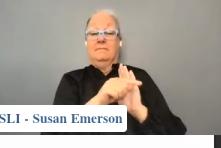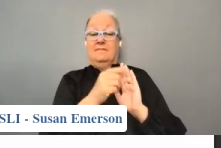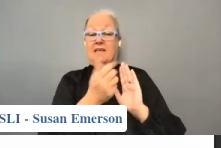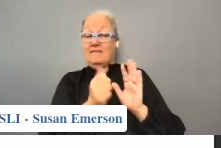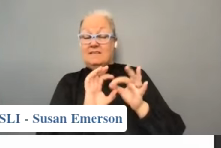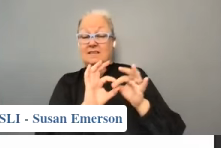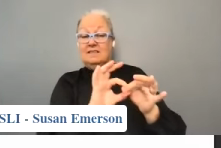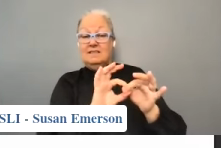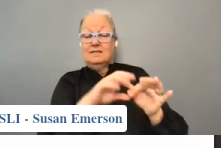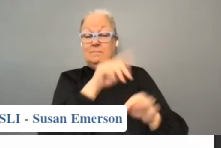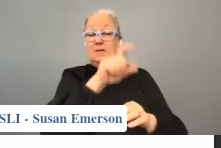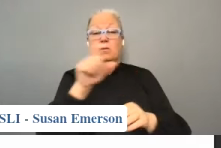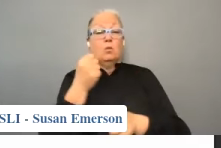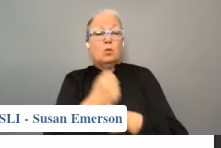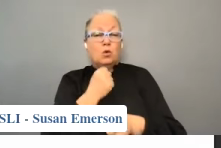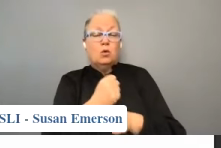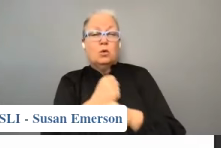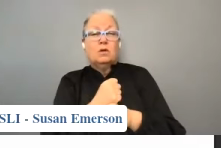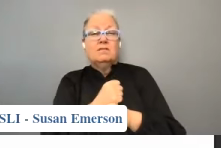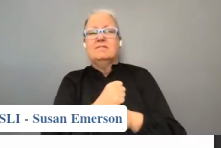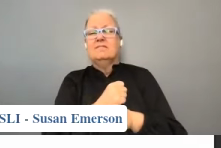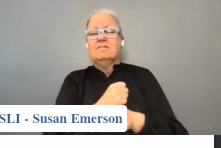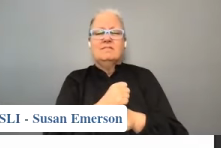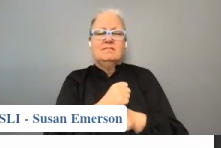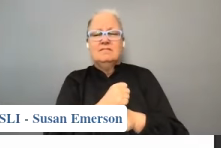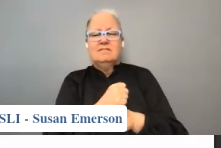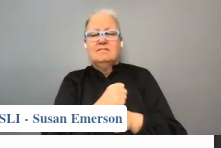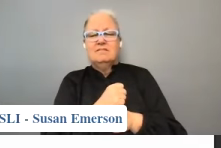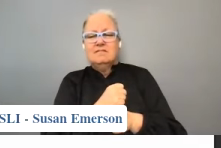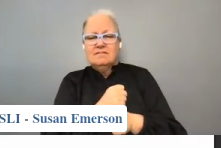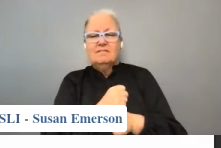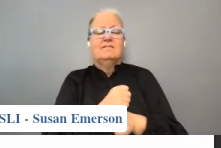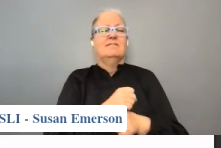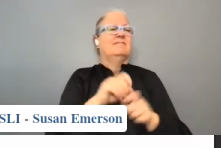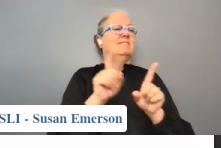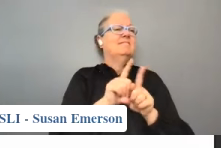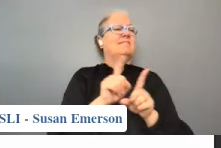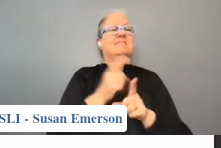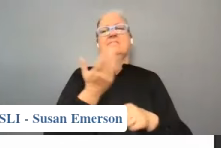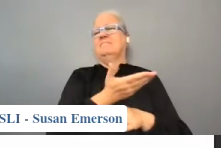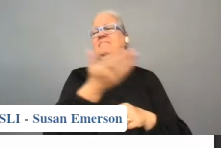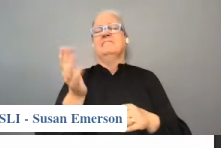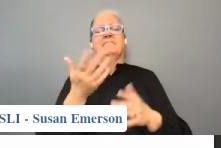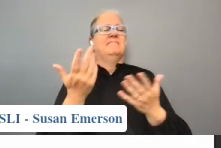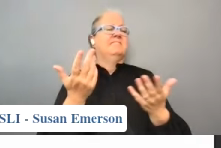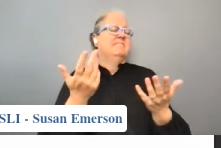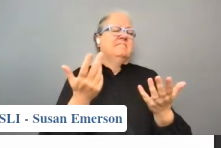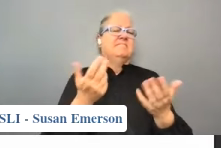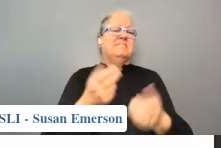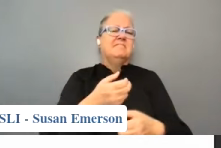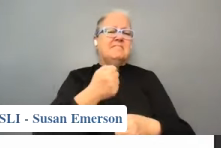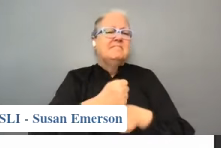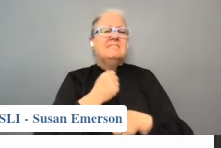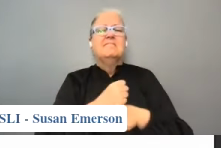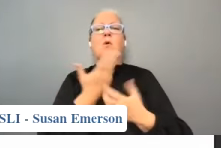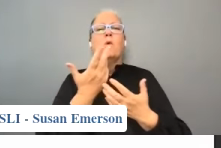workers. We might call them our street level bureaucrats or our frontline